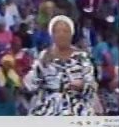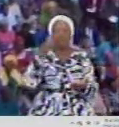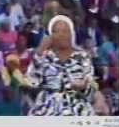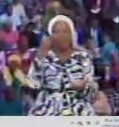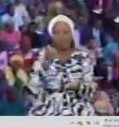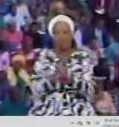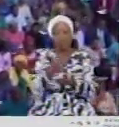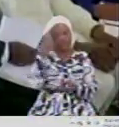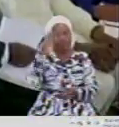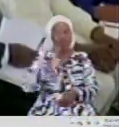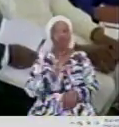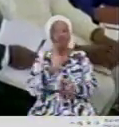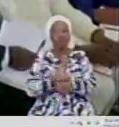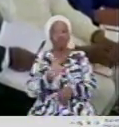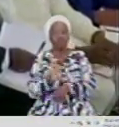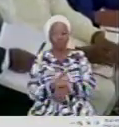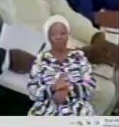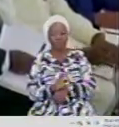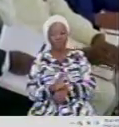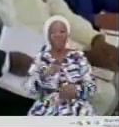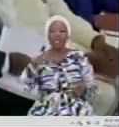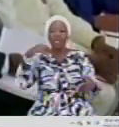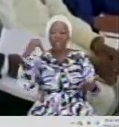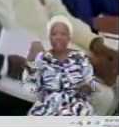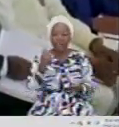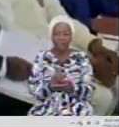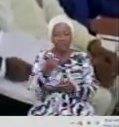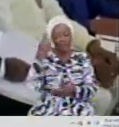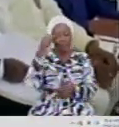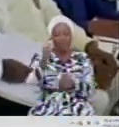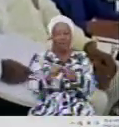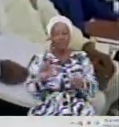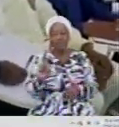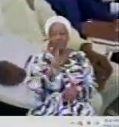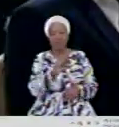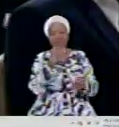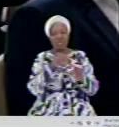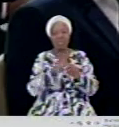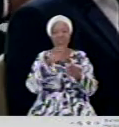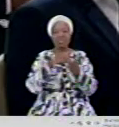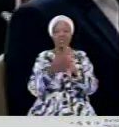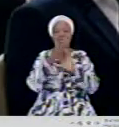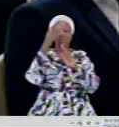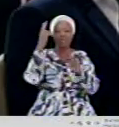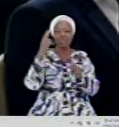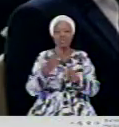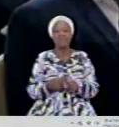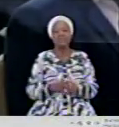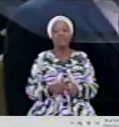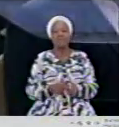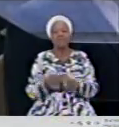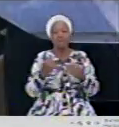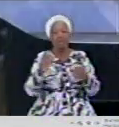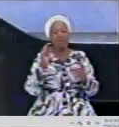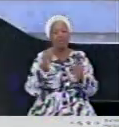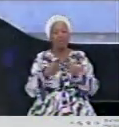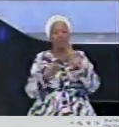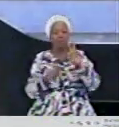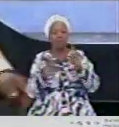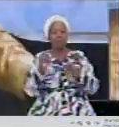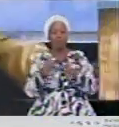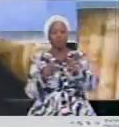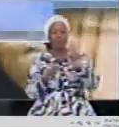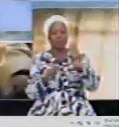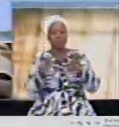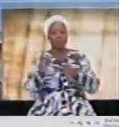Amen for our church. Amen for everyone in Jesus' name. We're coming to point number two